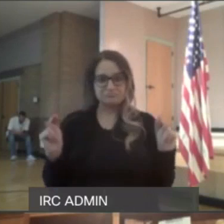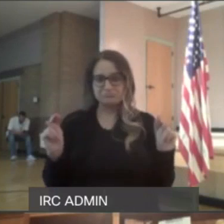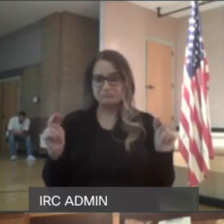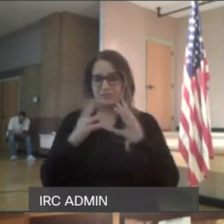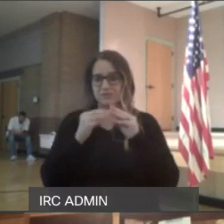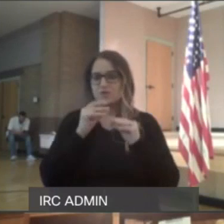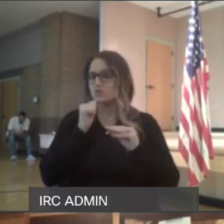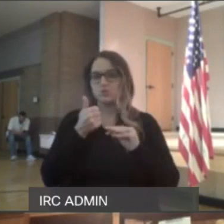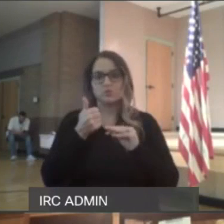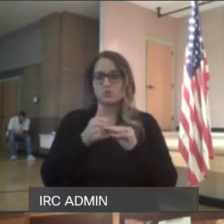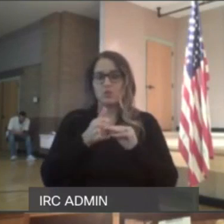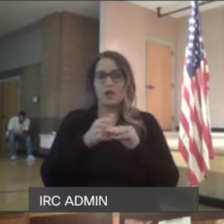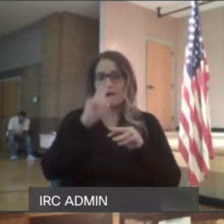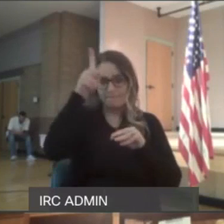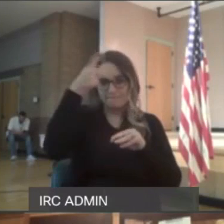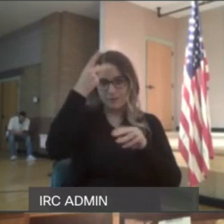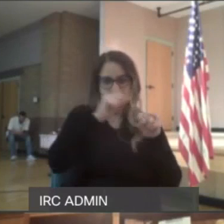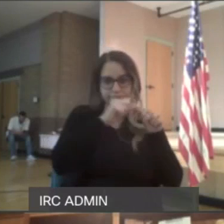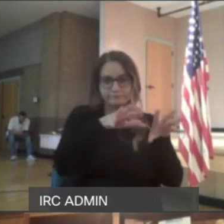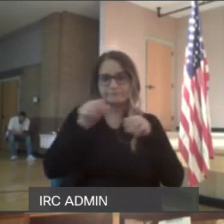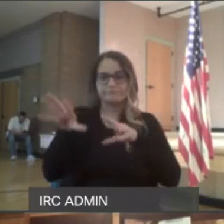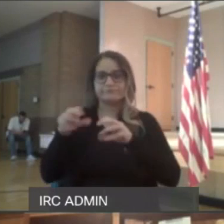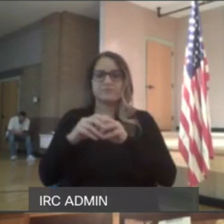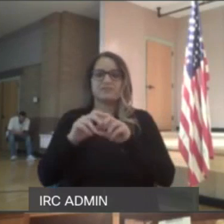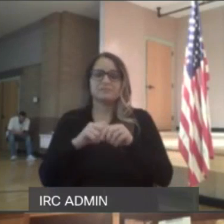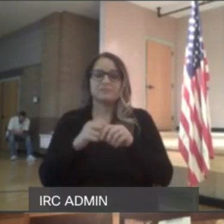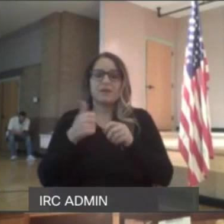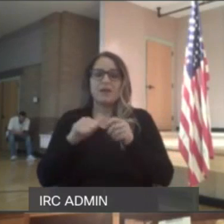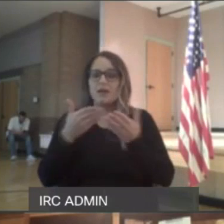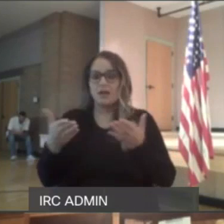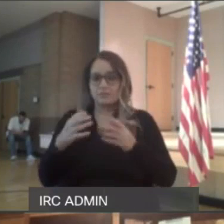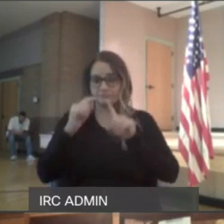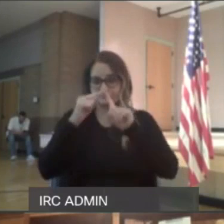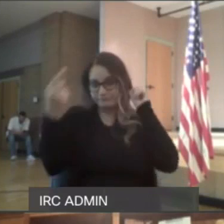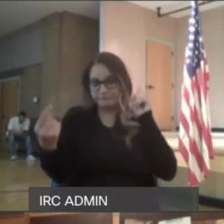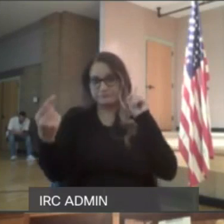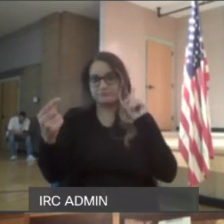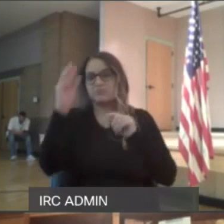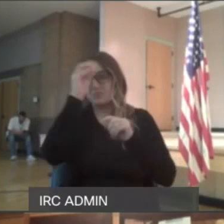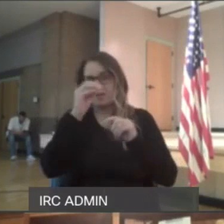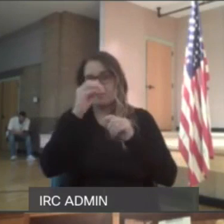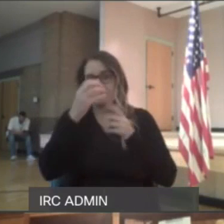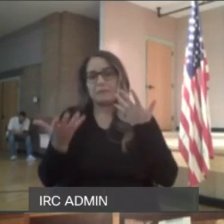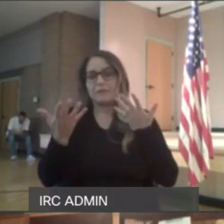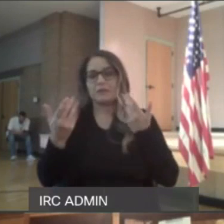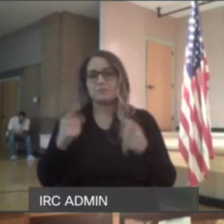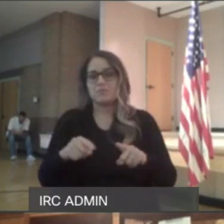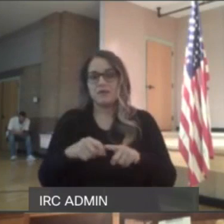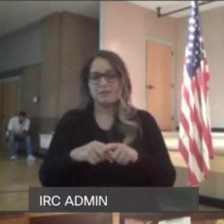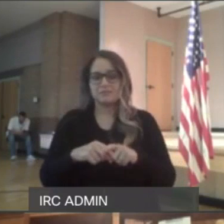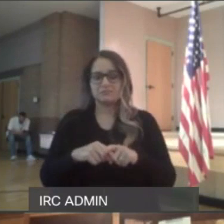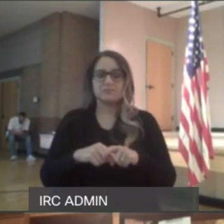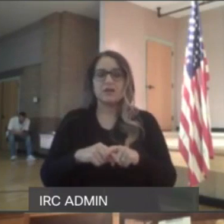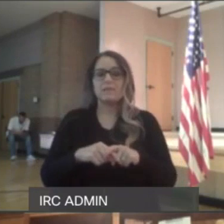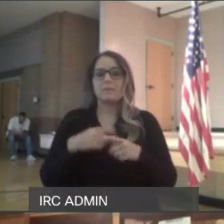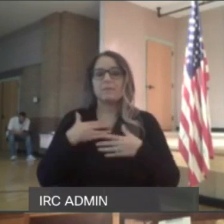meeting. Please do not distribute political material in the meeting room. Opposing viewpoints may be expressed by the citizens present. As